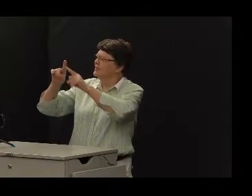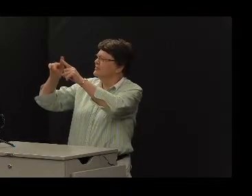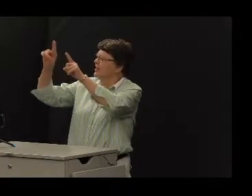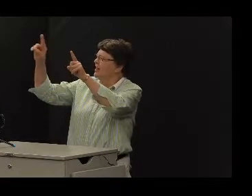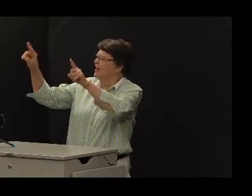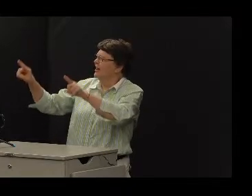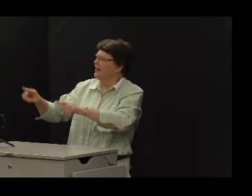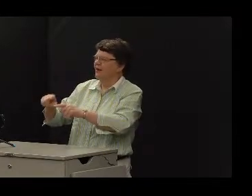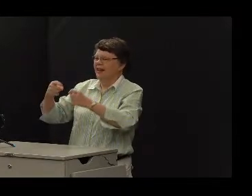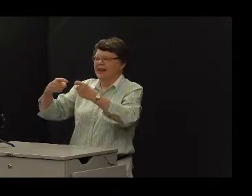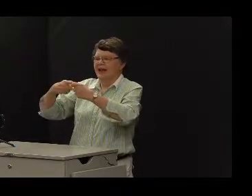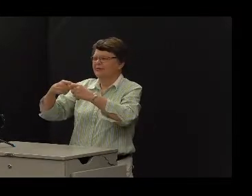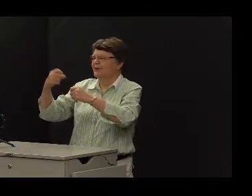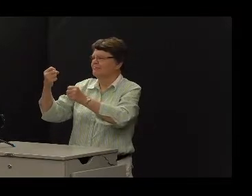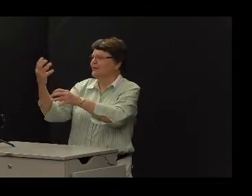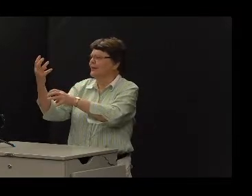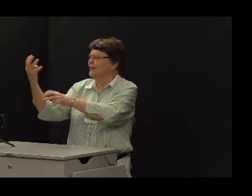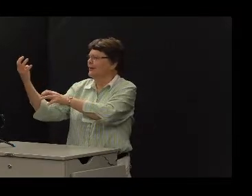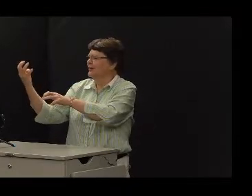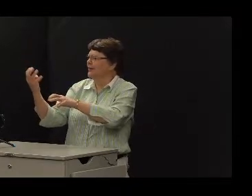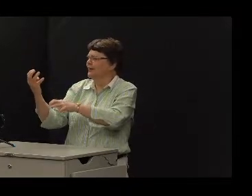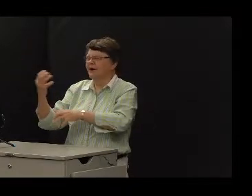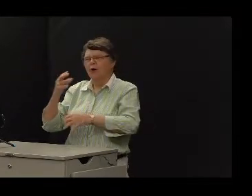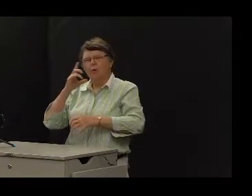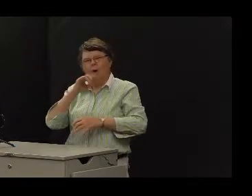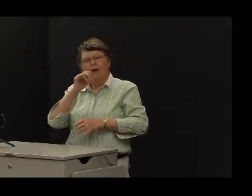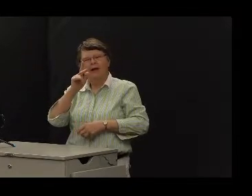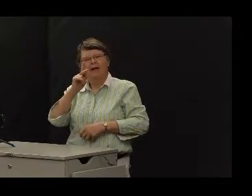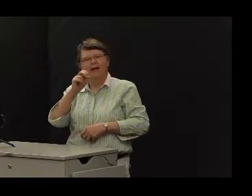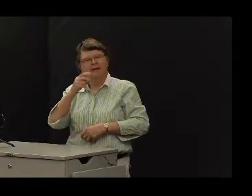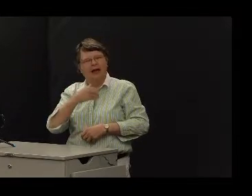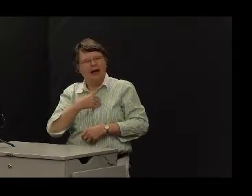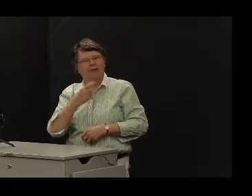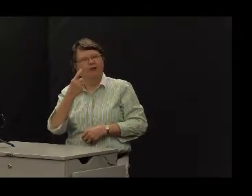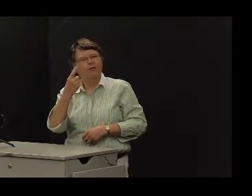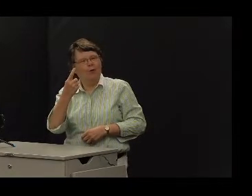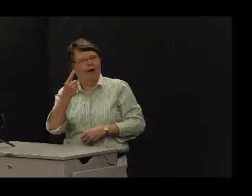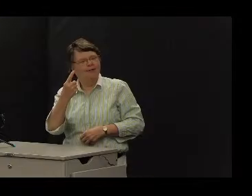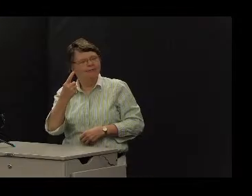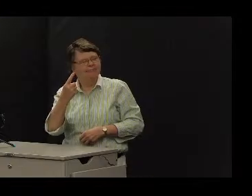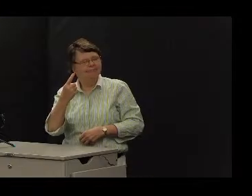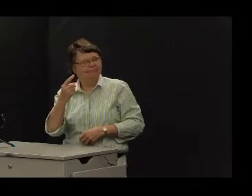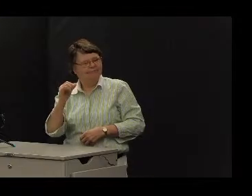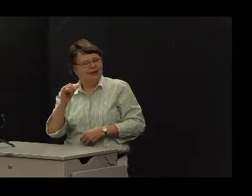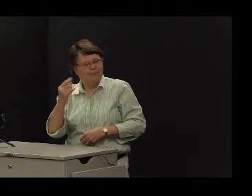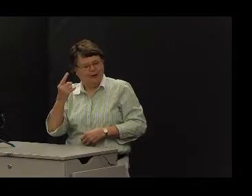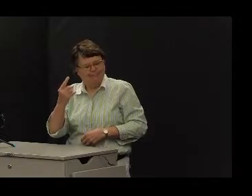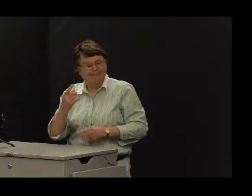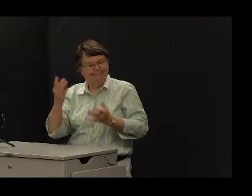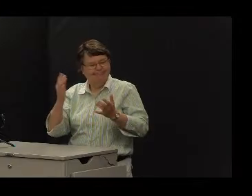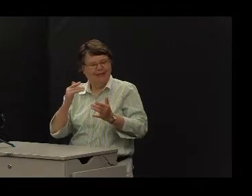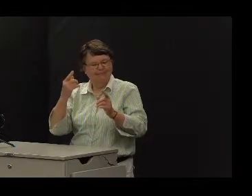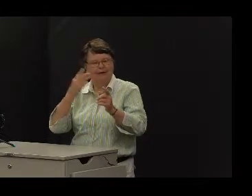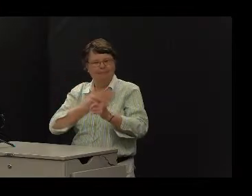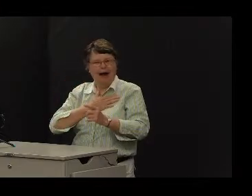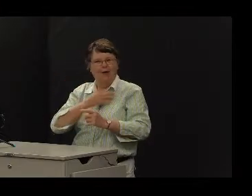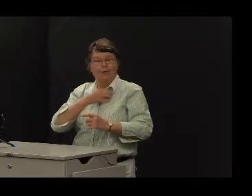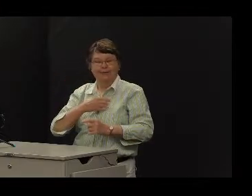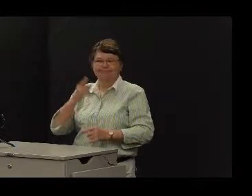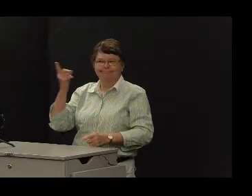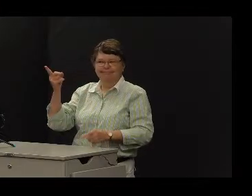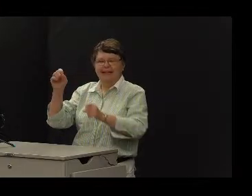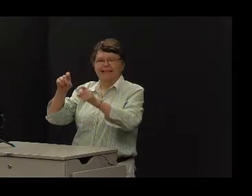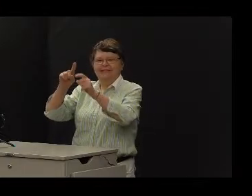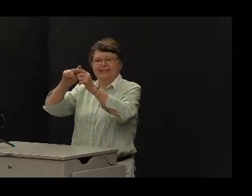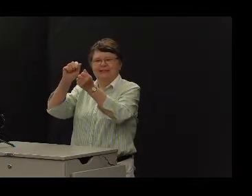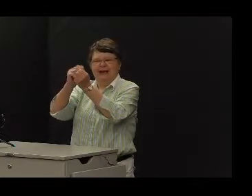Danville High School, and I was just admiring their beautiful electric signs and how up to date they were with technology. And I